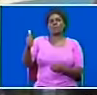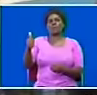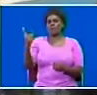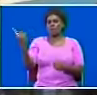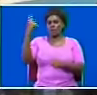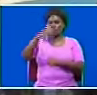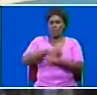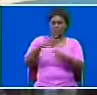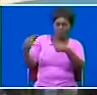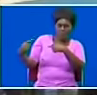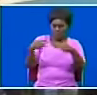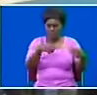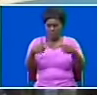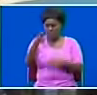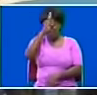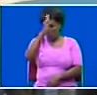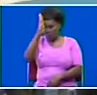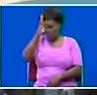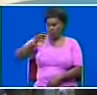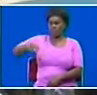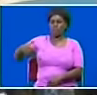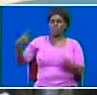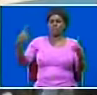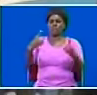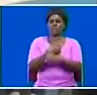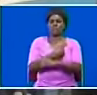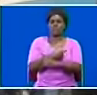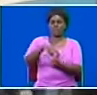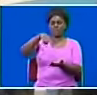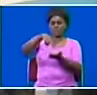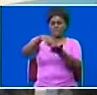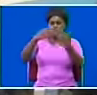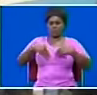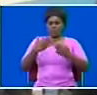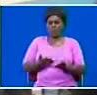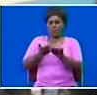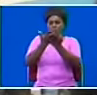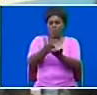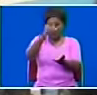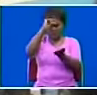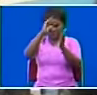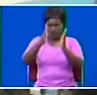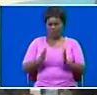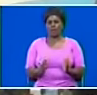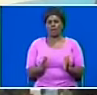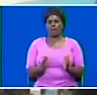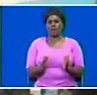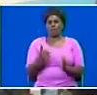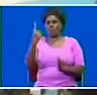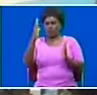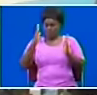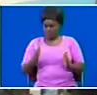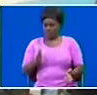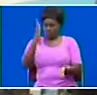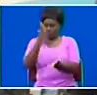of violence and running battles in Bungoma town as various candidates presented their papers for the gubernatorial seat. And as one person is